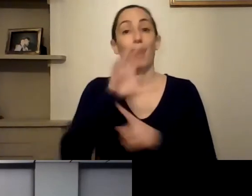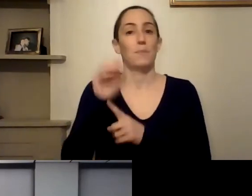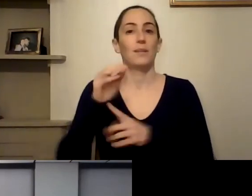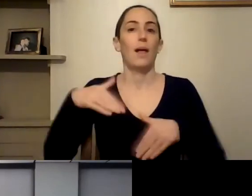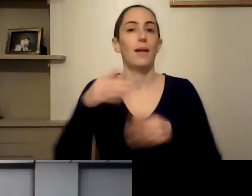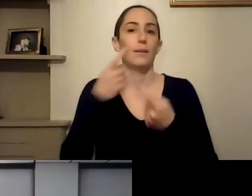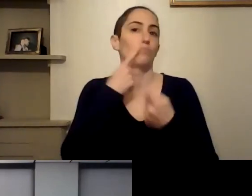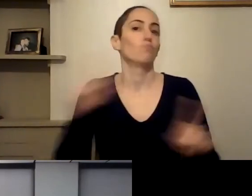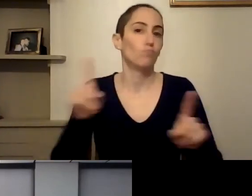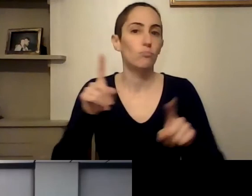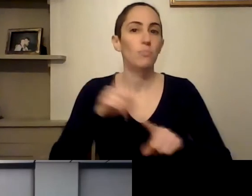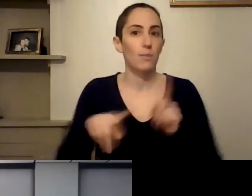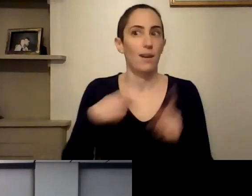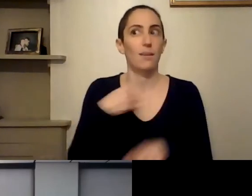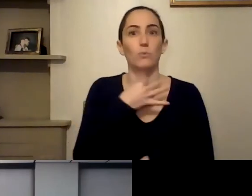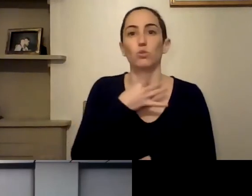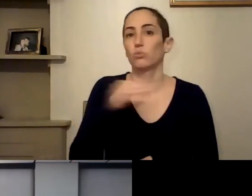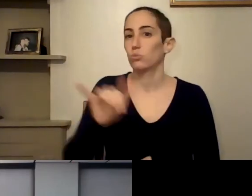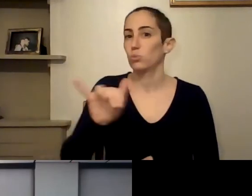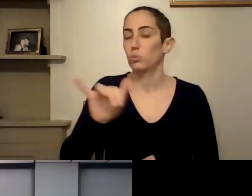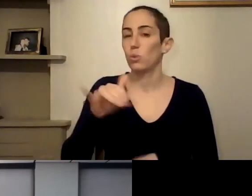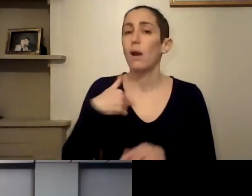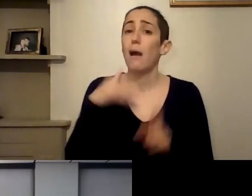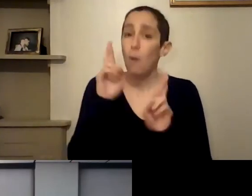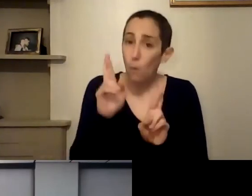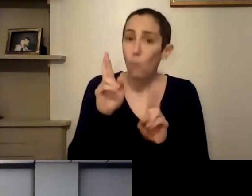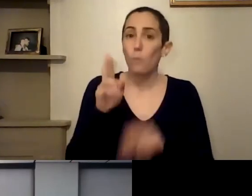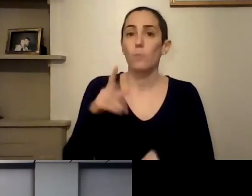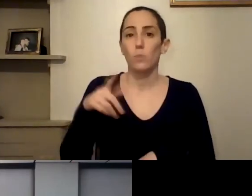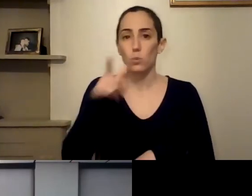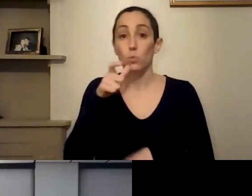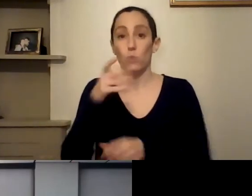know that as much as you. I would hope that would be true.